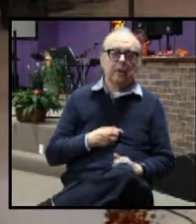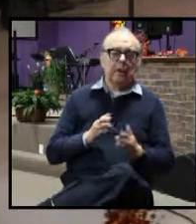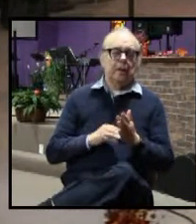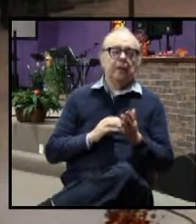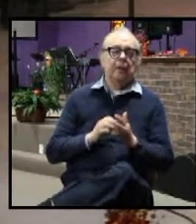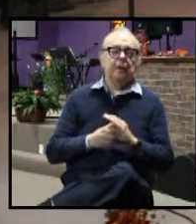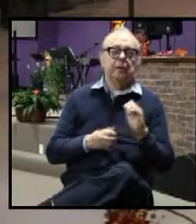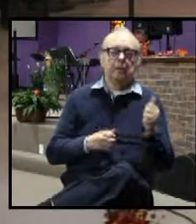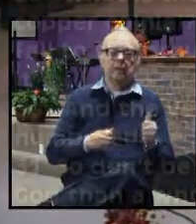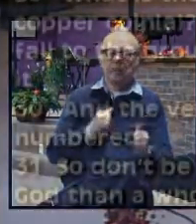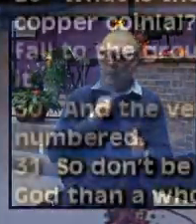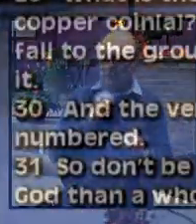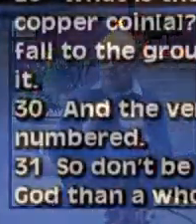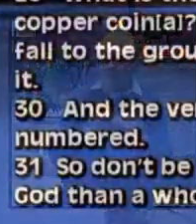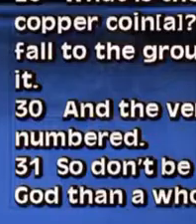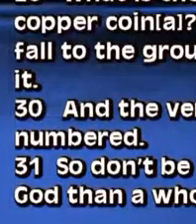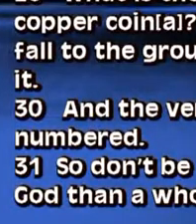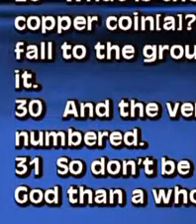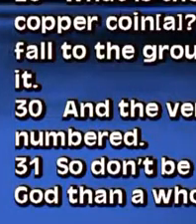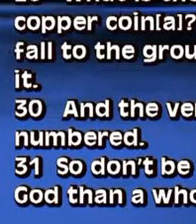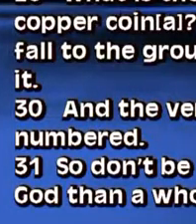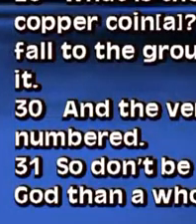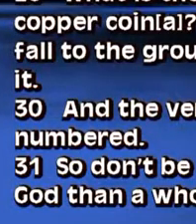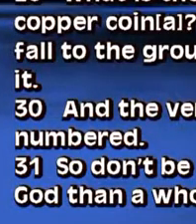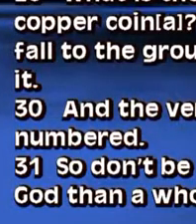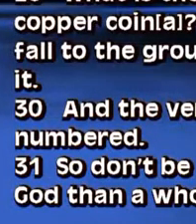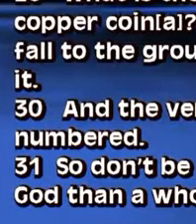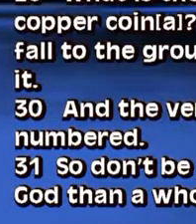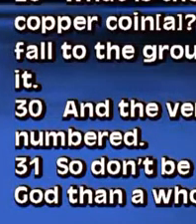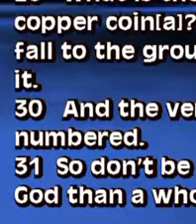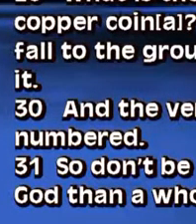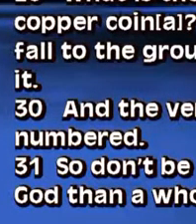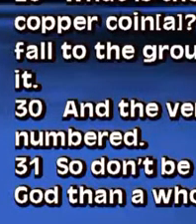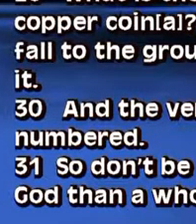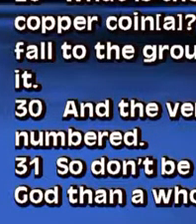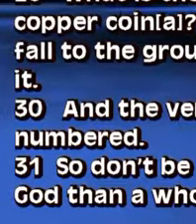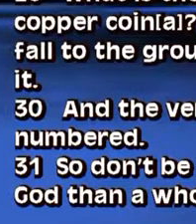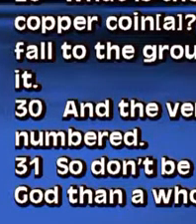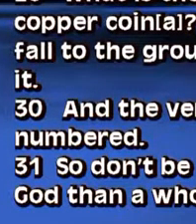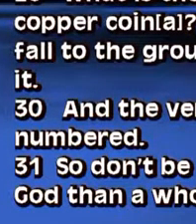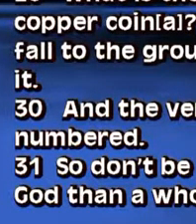Matthew chapter 10 says, not even a sparrow can fall to the ground without your heavenly Father knowing it.